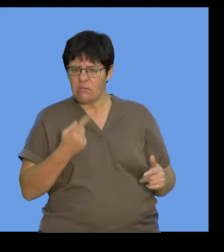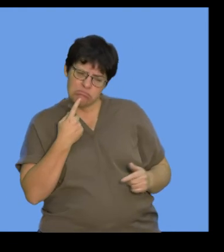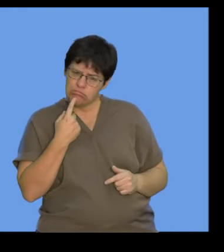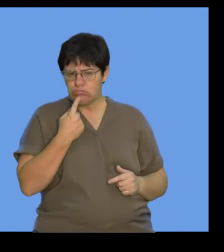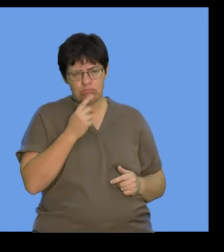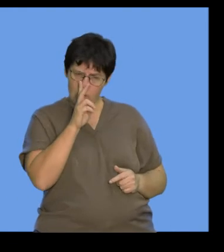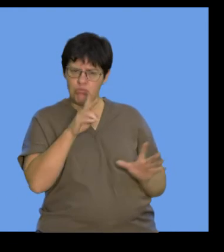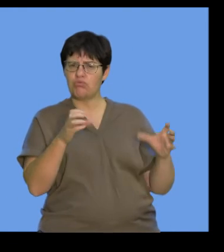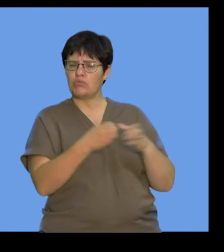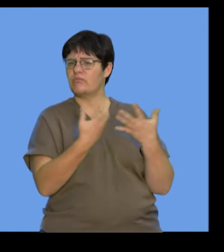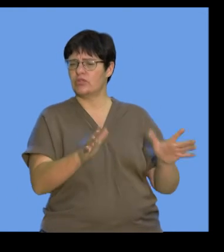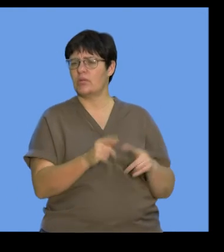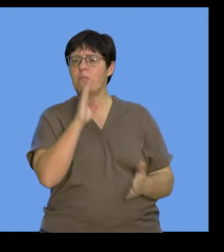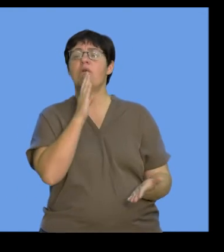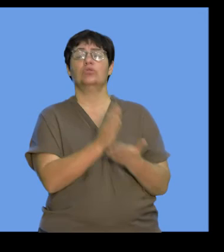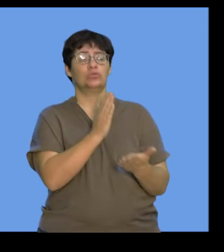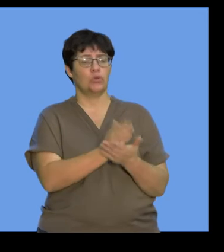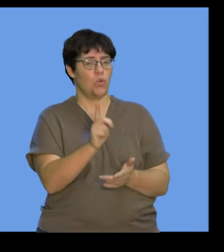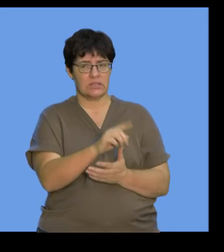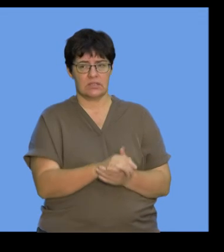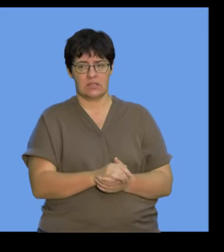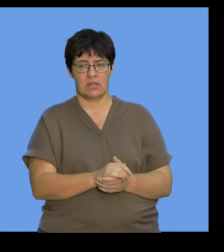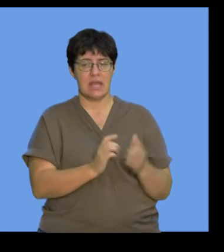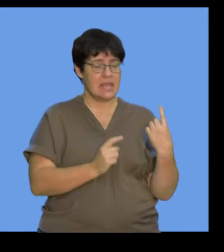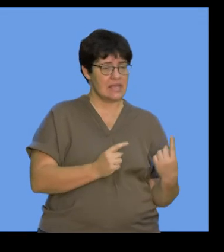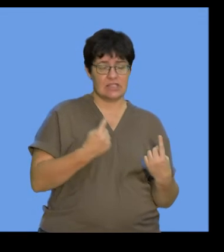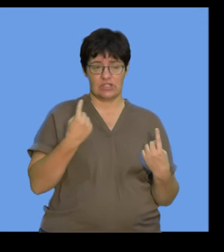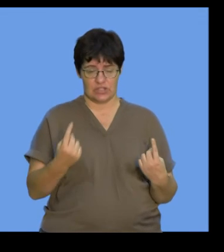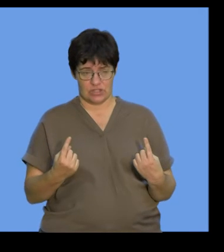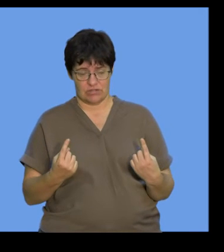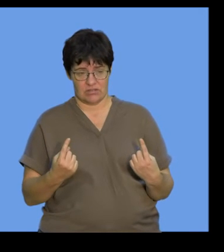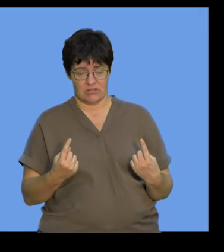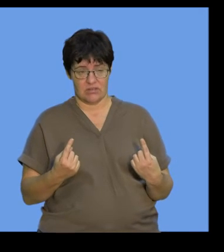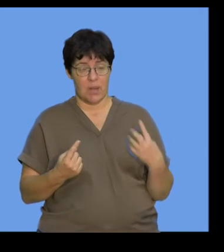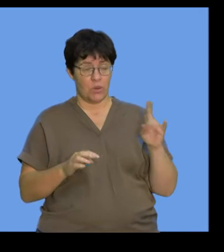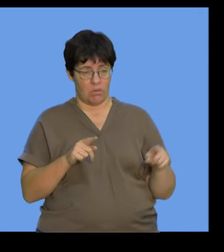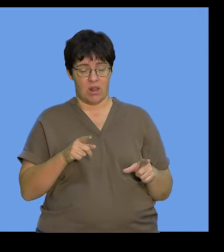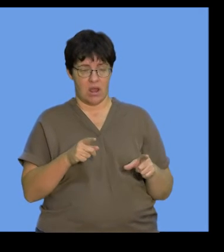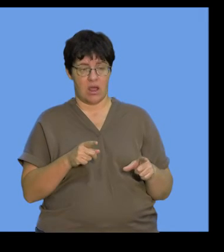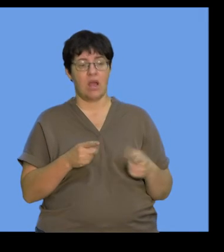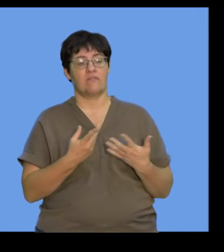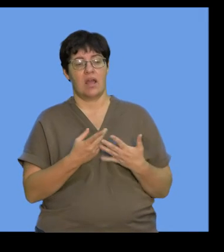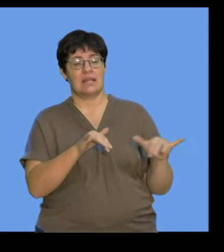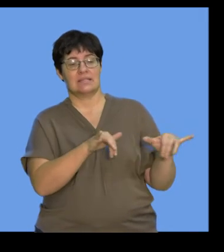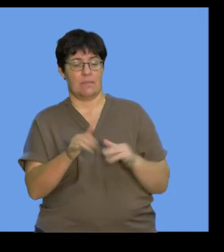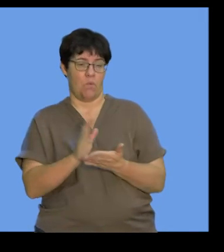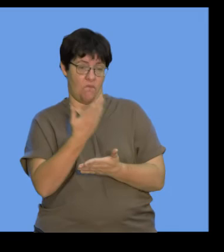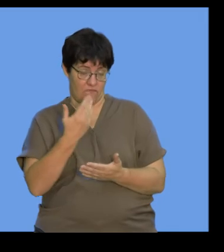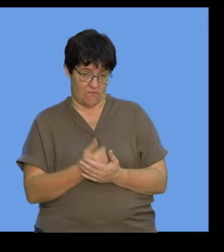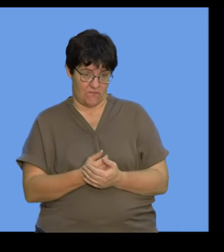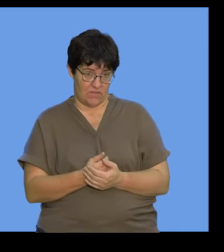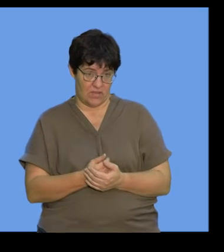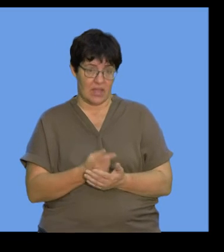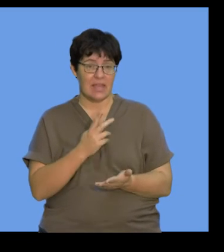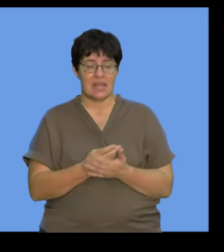already they are kind of grouped for you. You just need to make sure that each of the two binomials you can take out a common